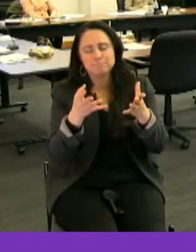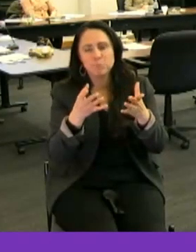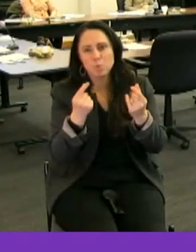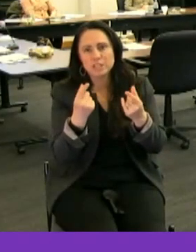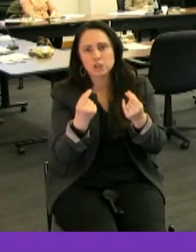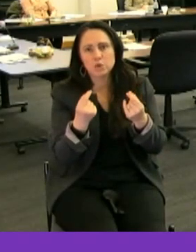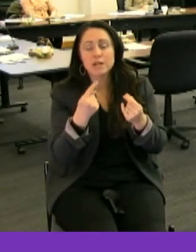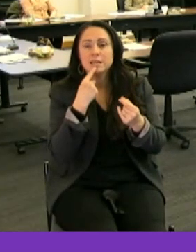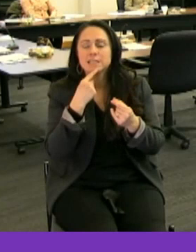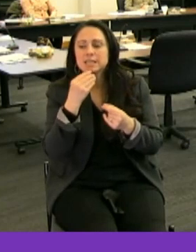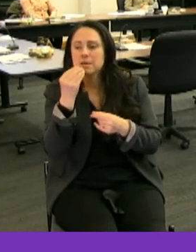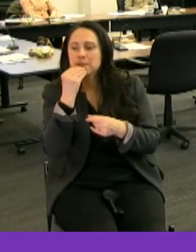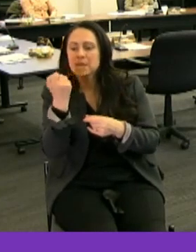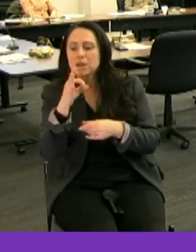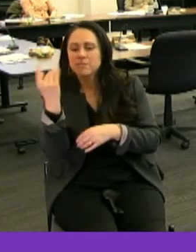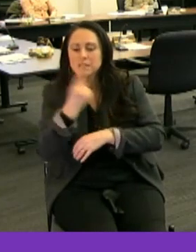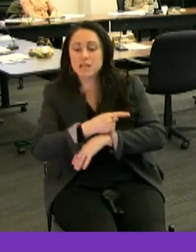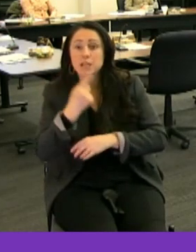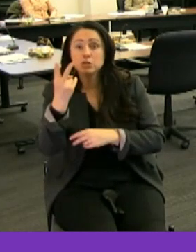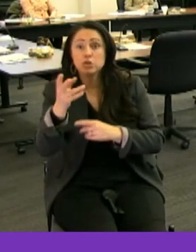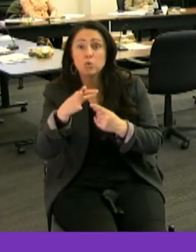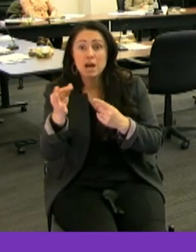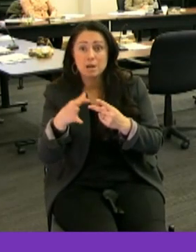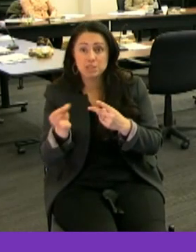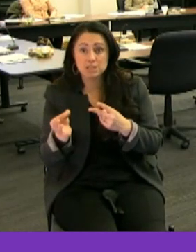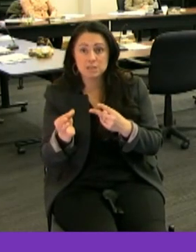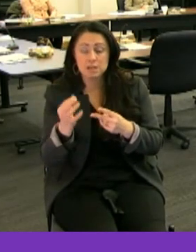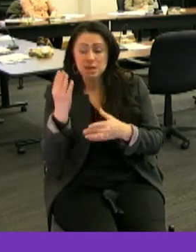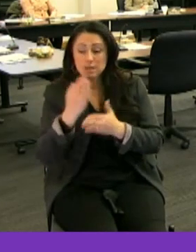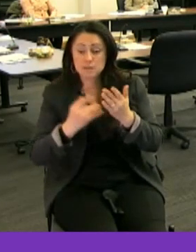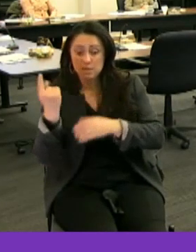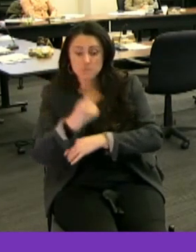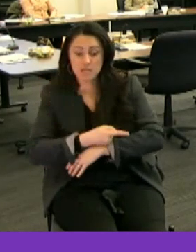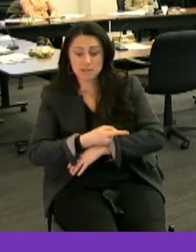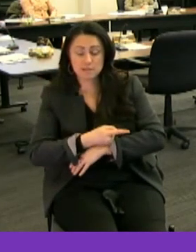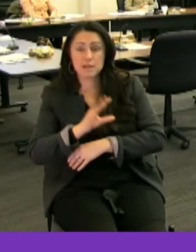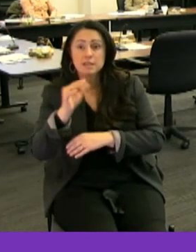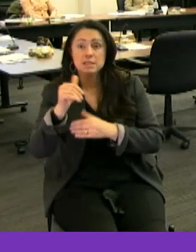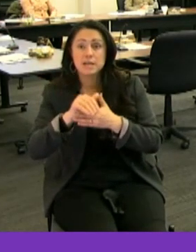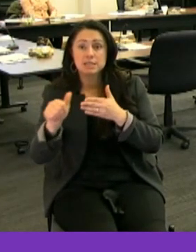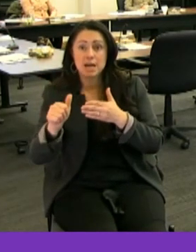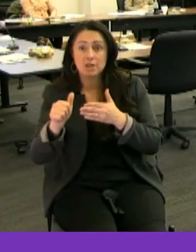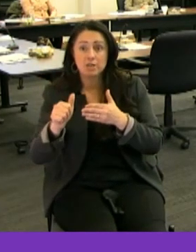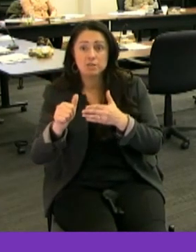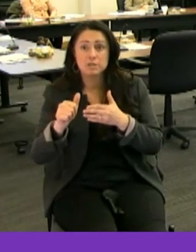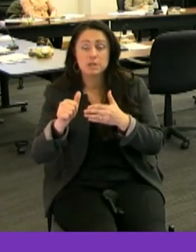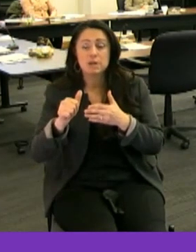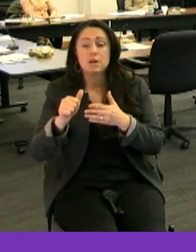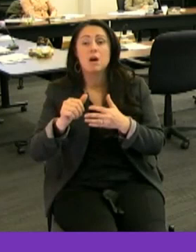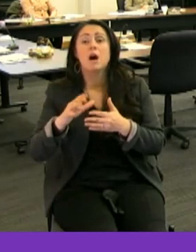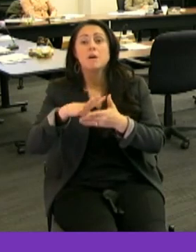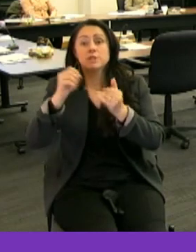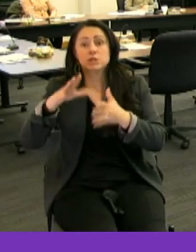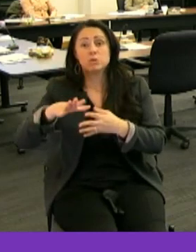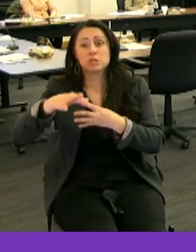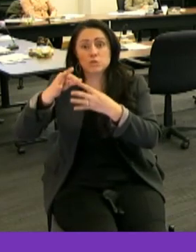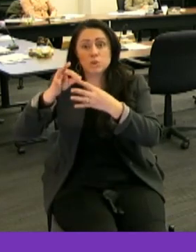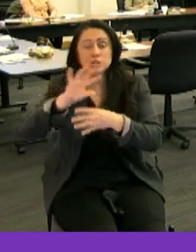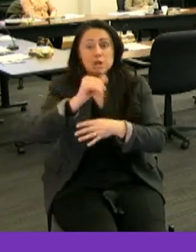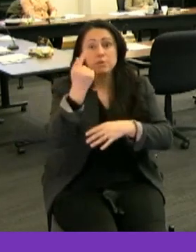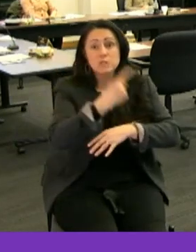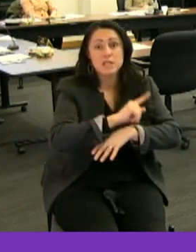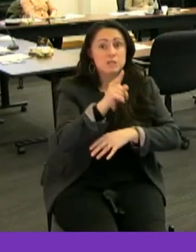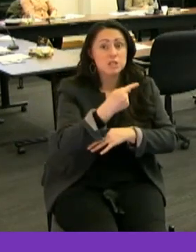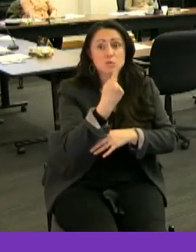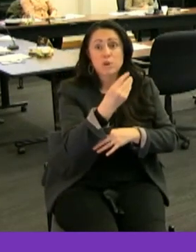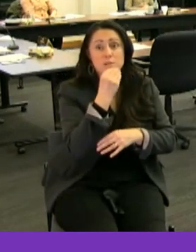on here, meal of the day. So there's 2 options. Some days it'll be, you know, $10 of the student's choice in food. Other days it'll just be